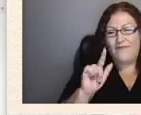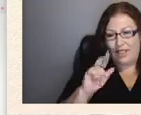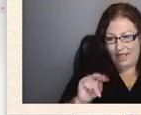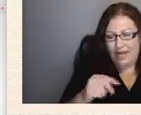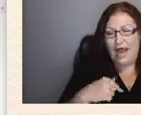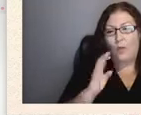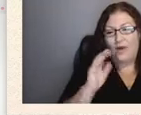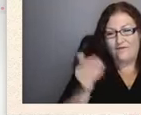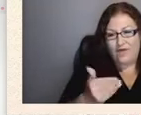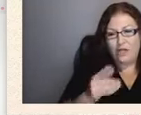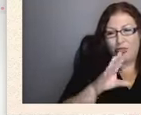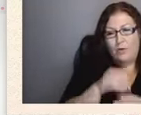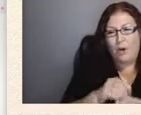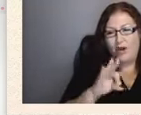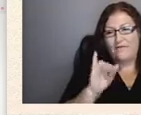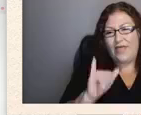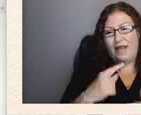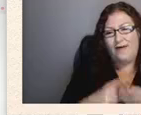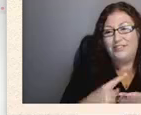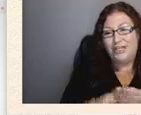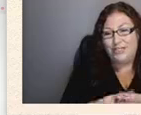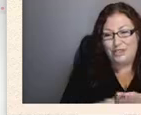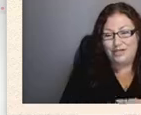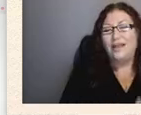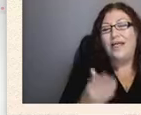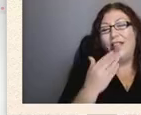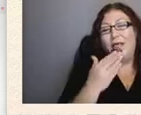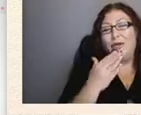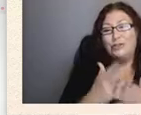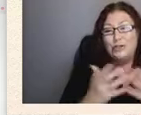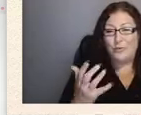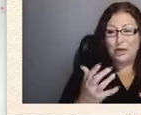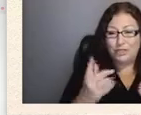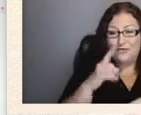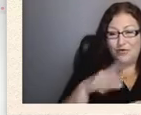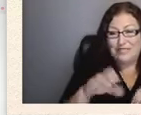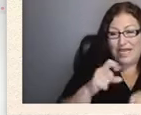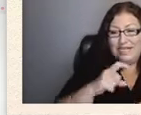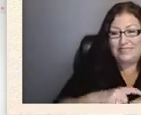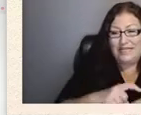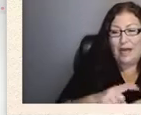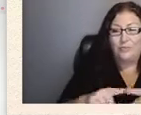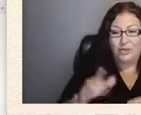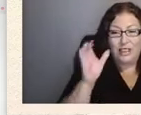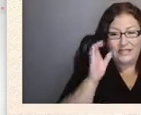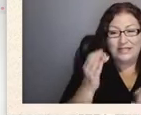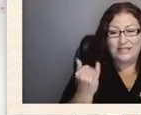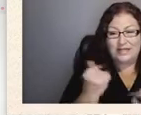part of the conversation. And thank you so much for taking the time to listen today.